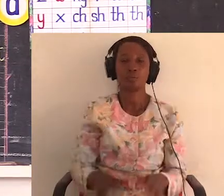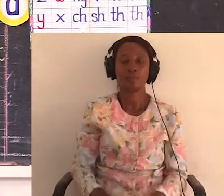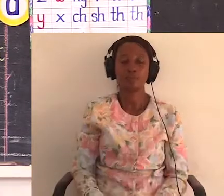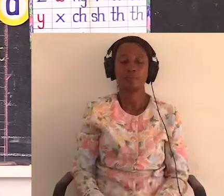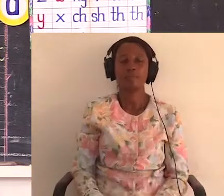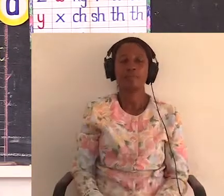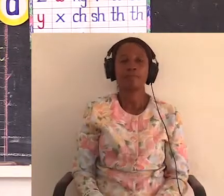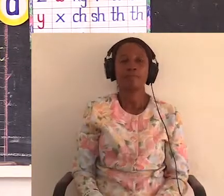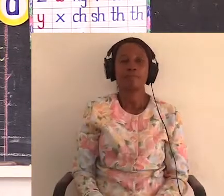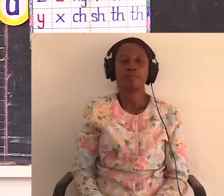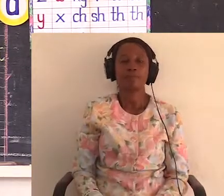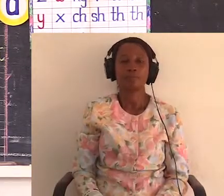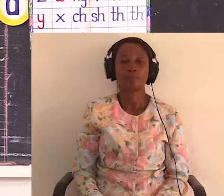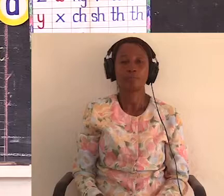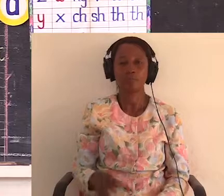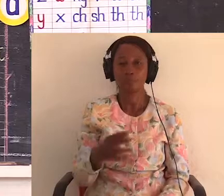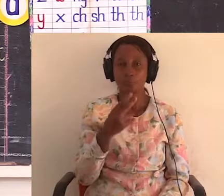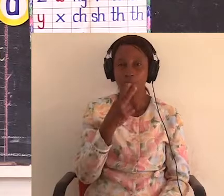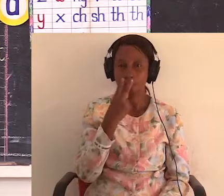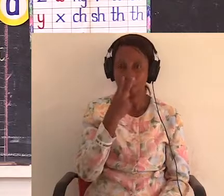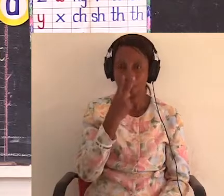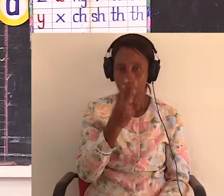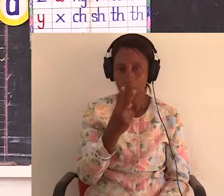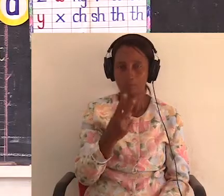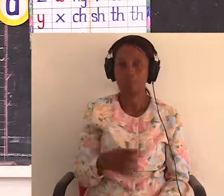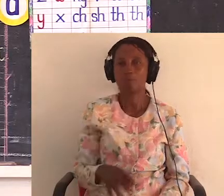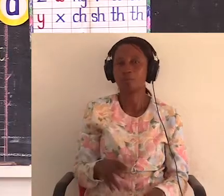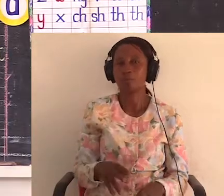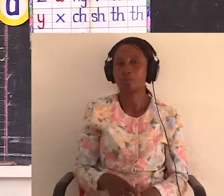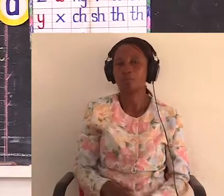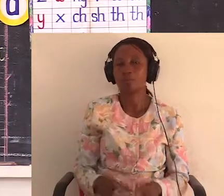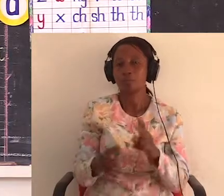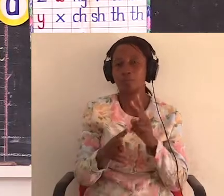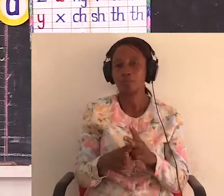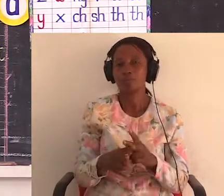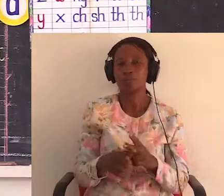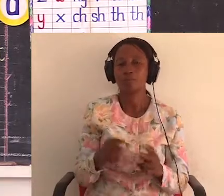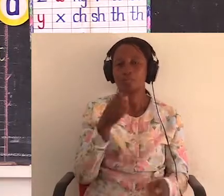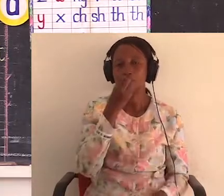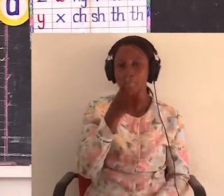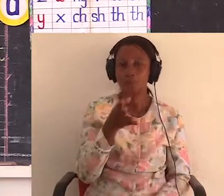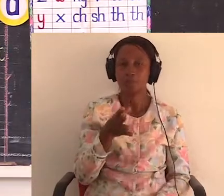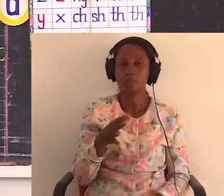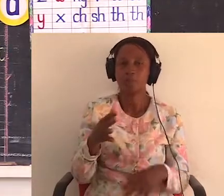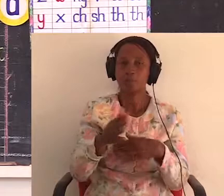tell me the sound you hear from the story. Is that clear? Now let's go.